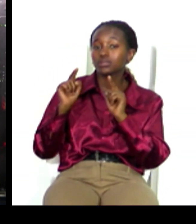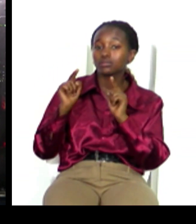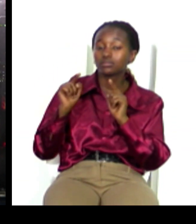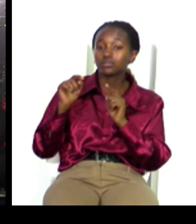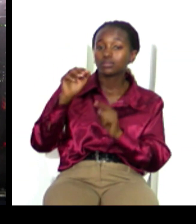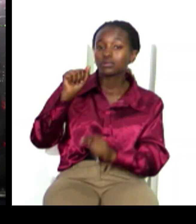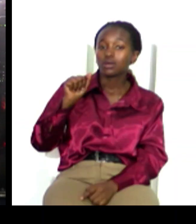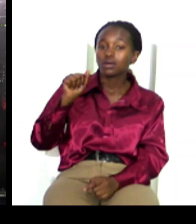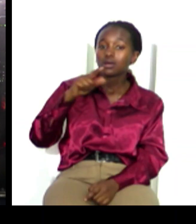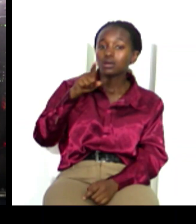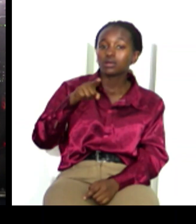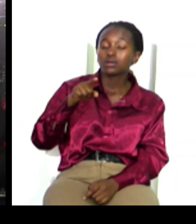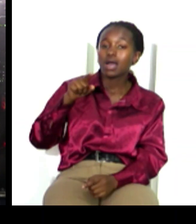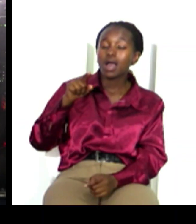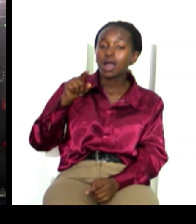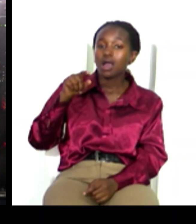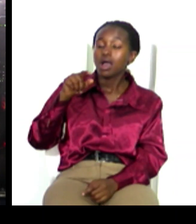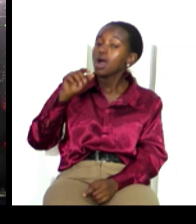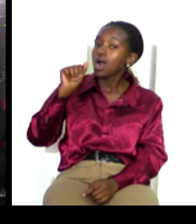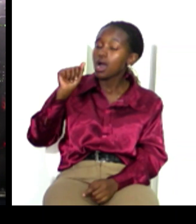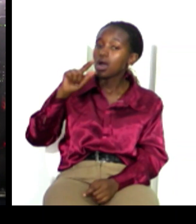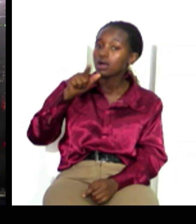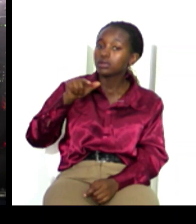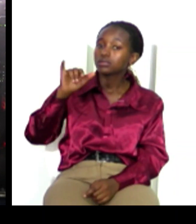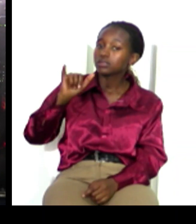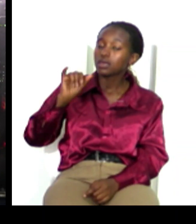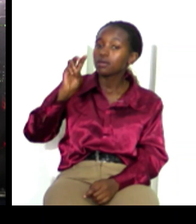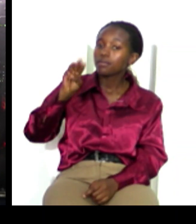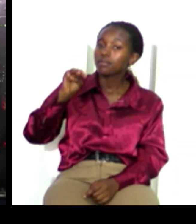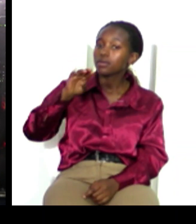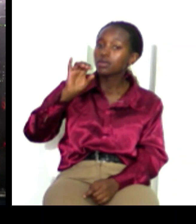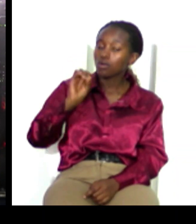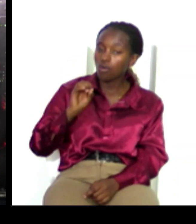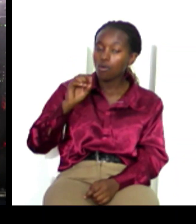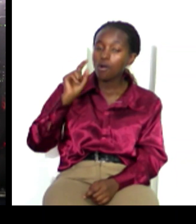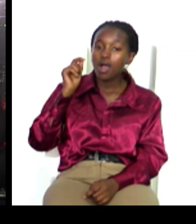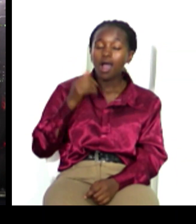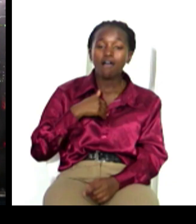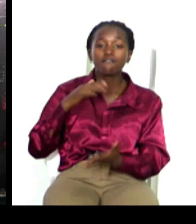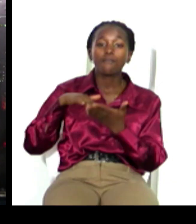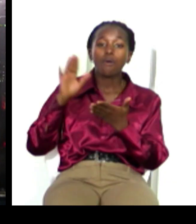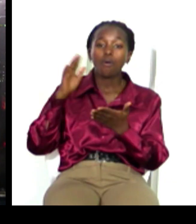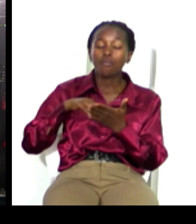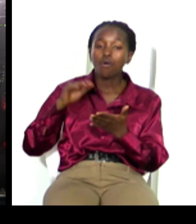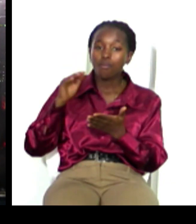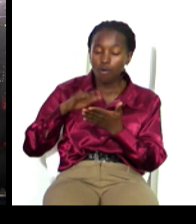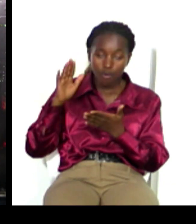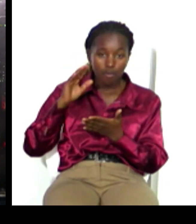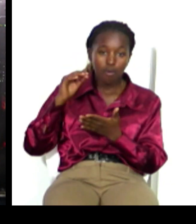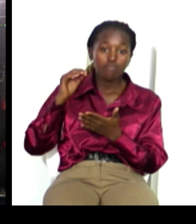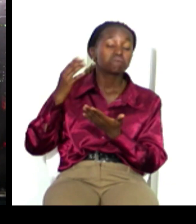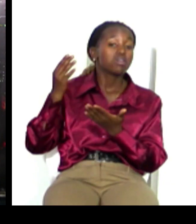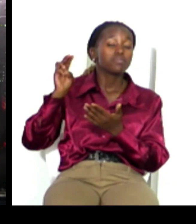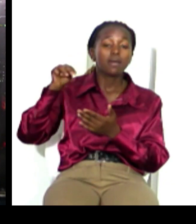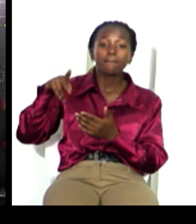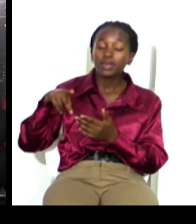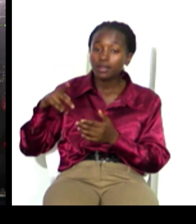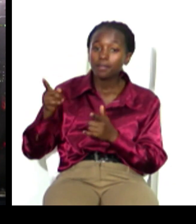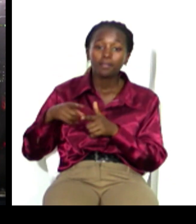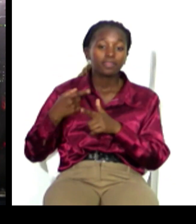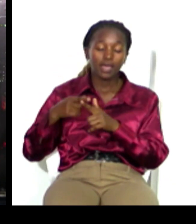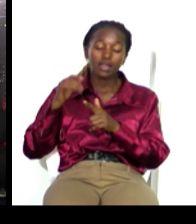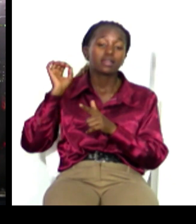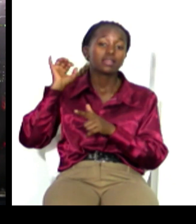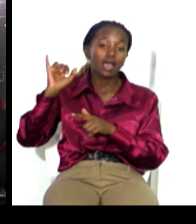is ni party yenye iko na wabunge wengi. So wanafaa wachukue ile the majority seat kwa bunge. You know the session